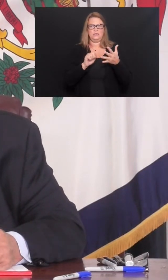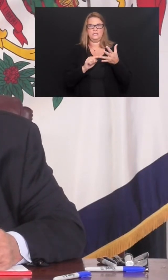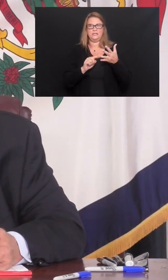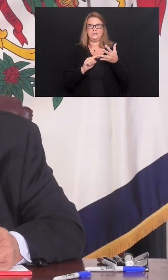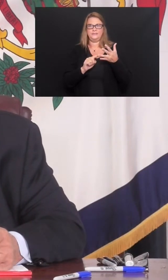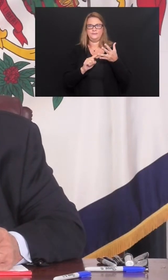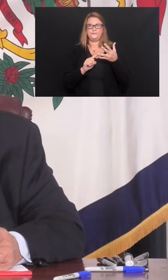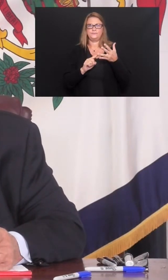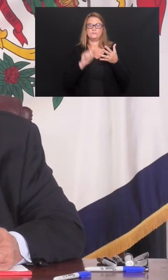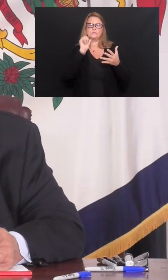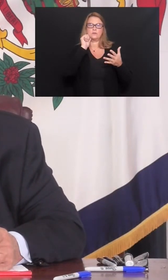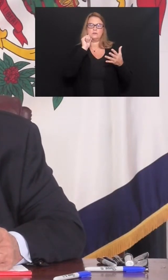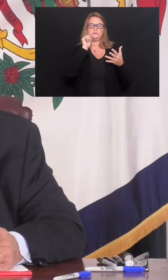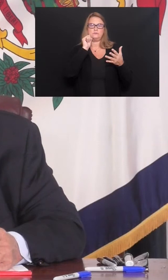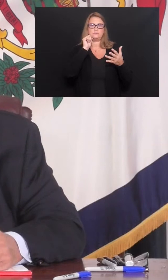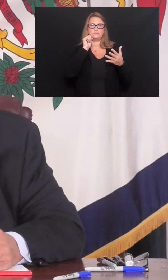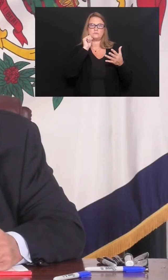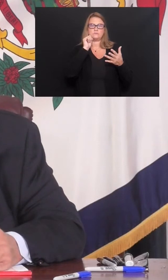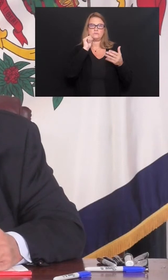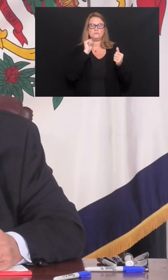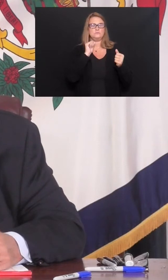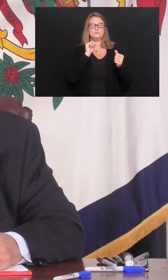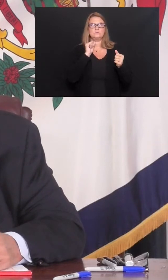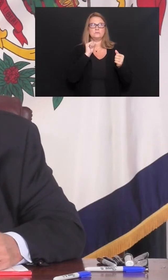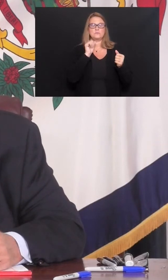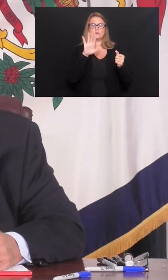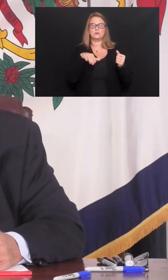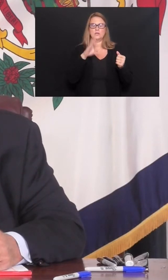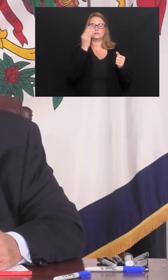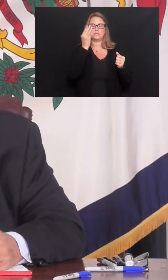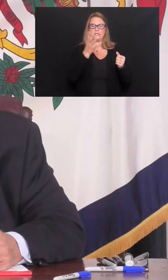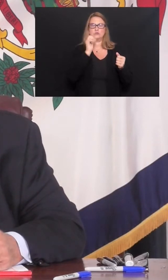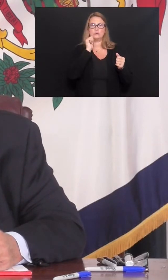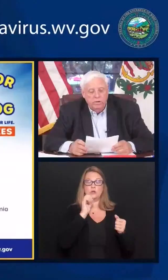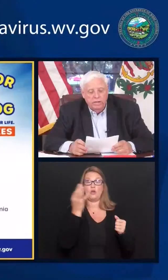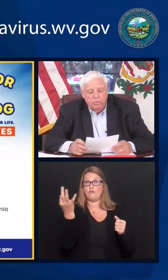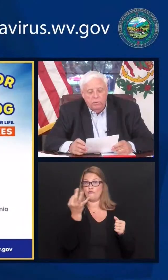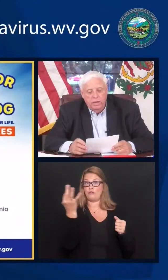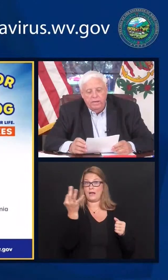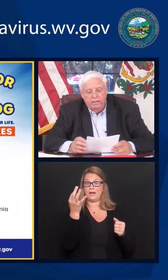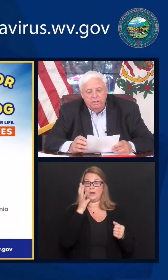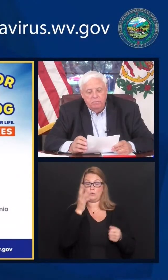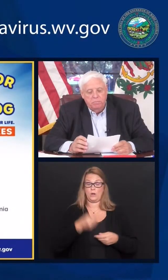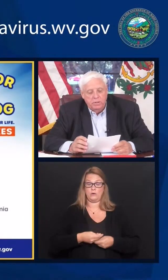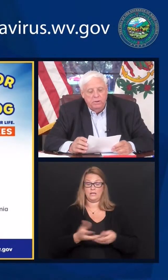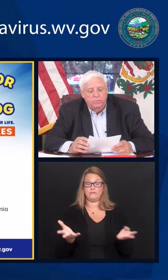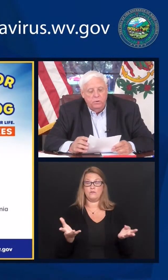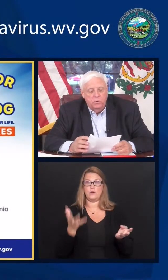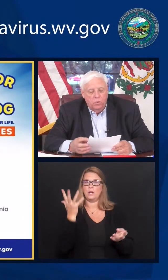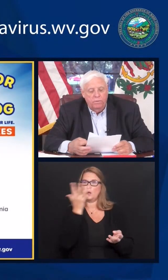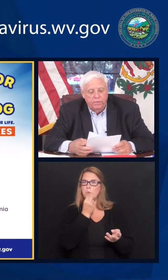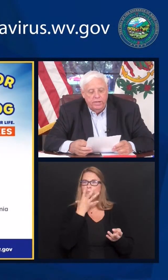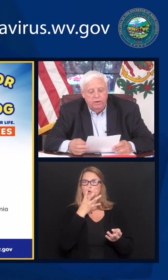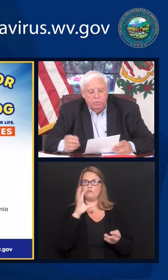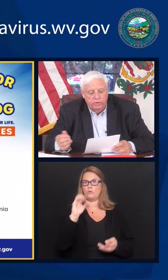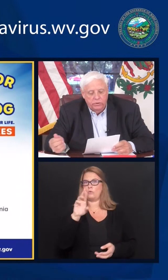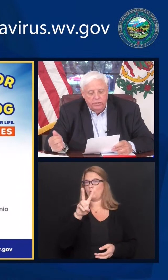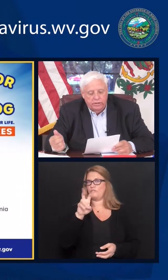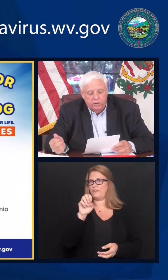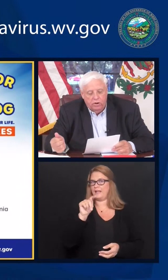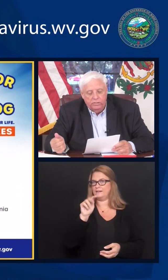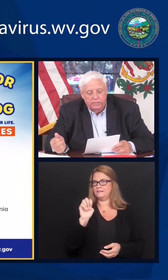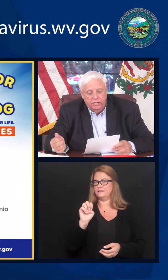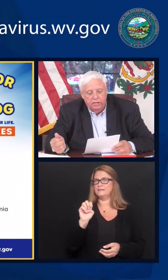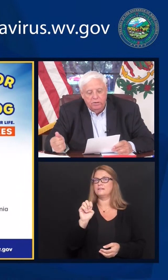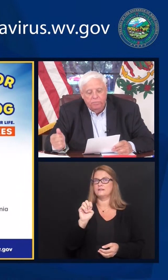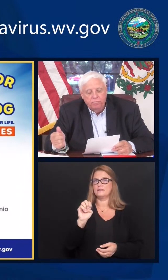I've told you that tomorrow, and I haven't told you this, but Friday we'll give away a beautiful Corvette. We'll do it at